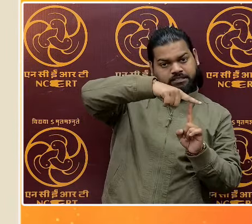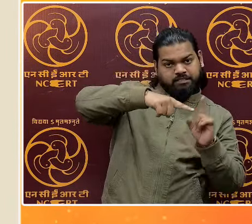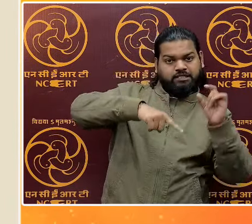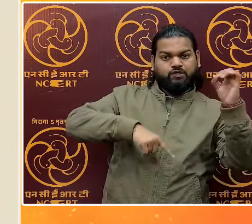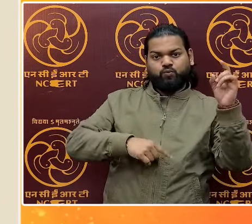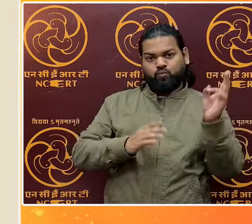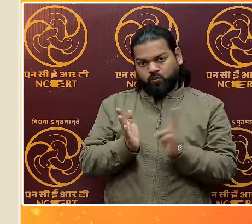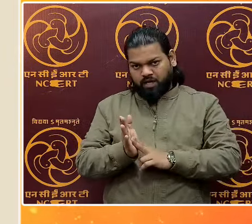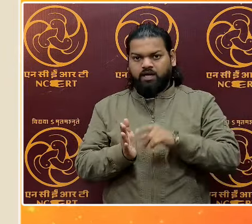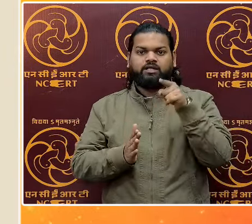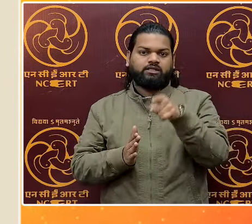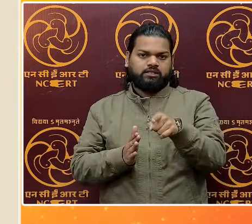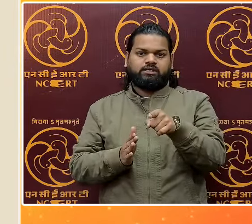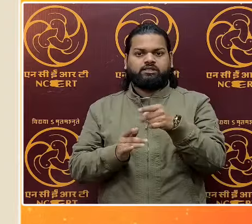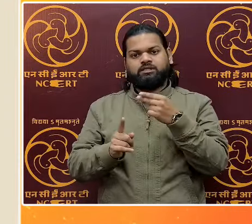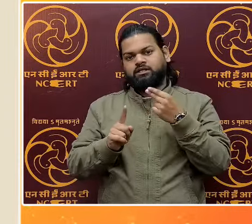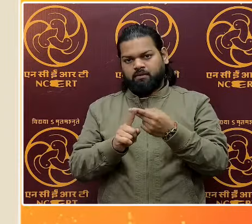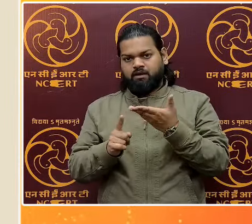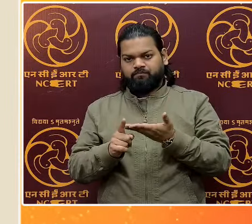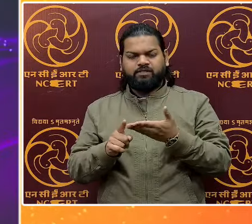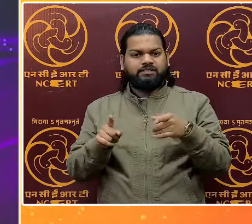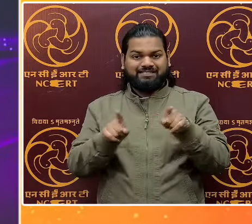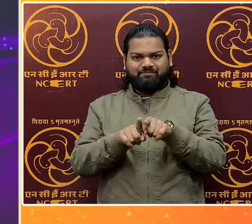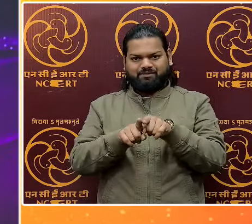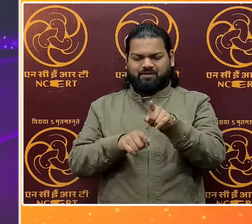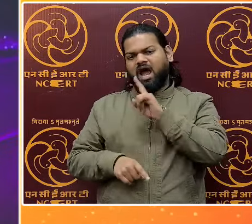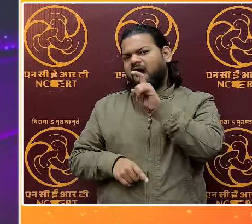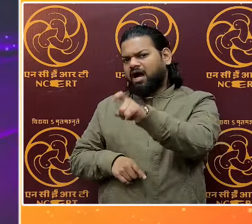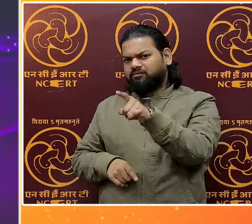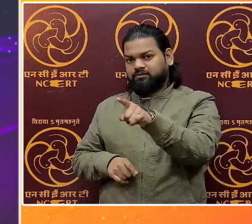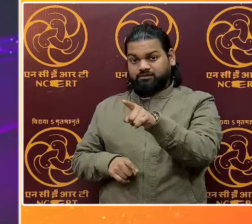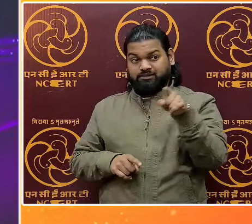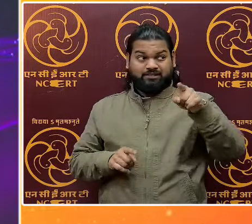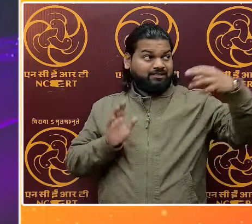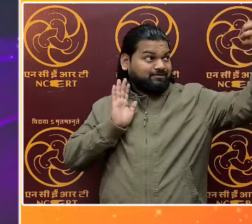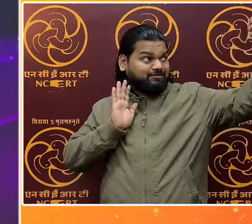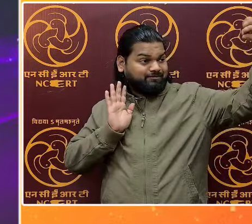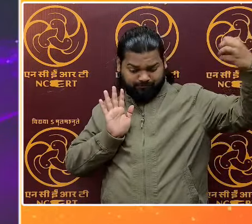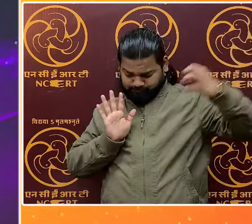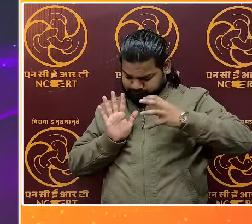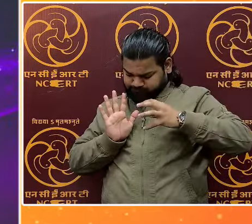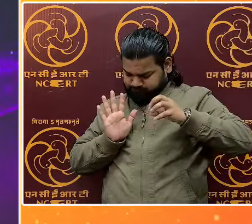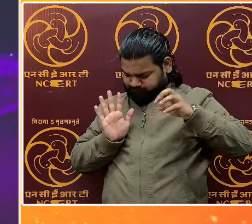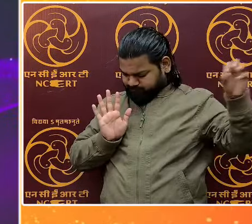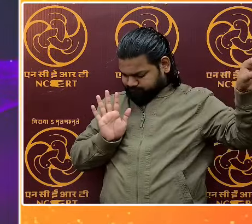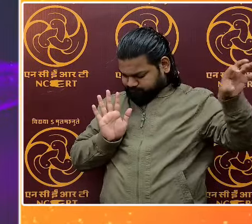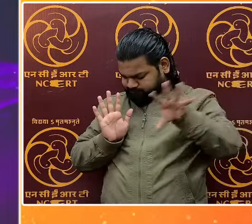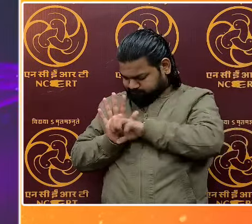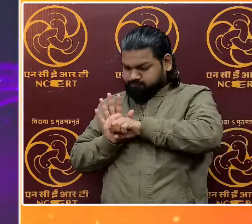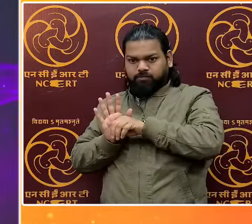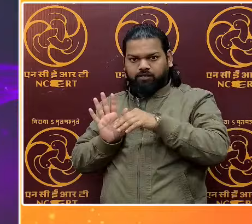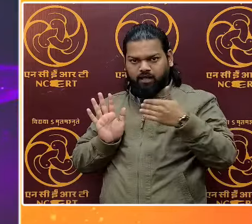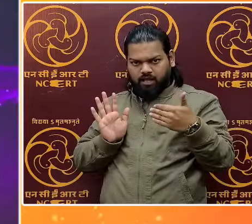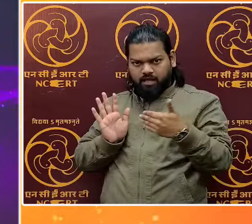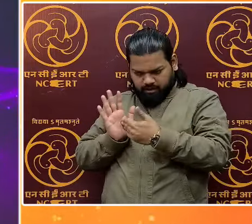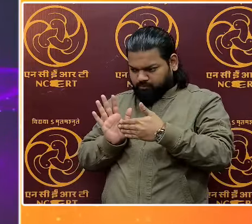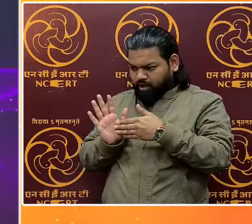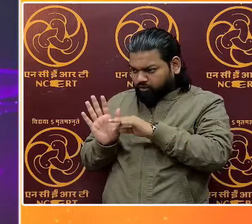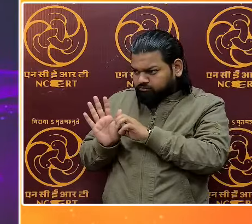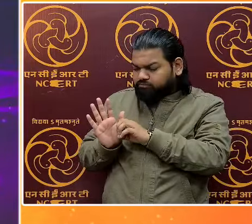So, ma'am, what happens when light falls on a mirror and what is reflection? So,